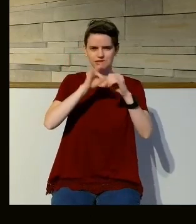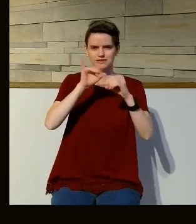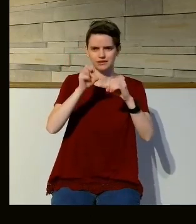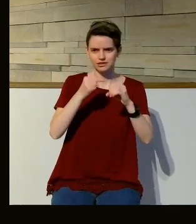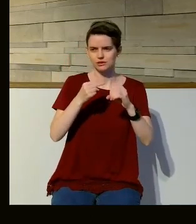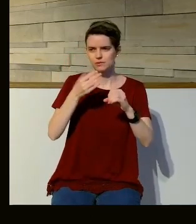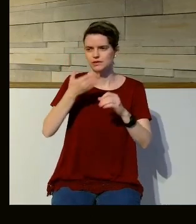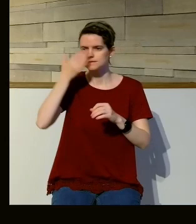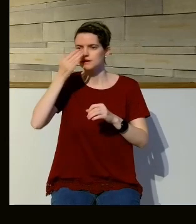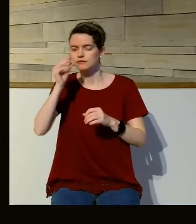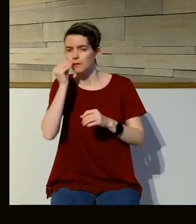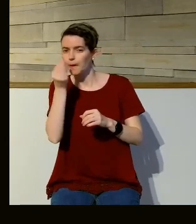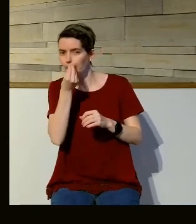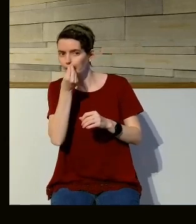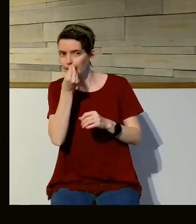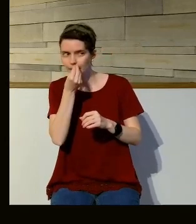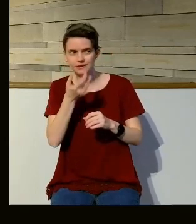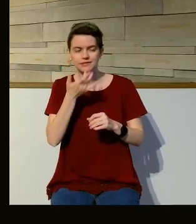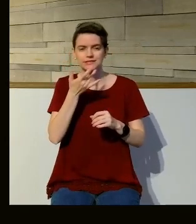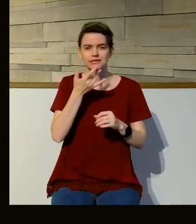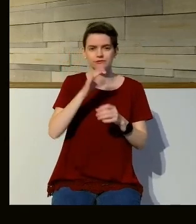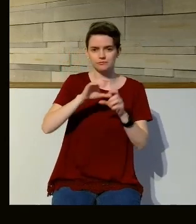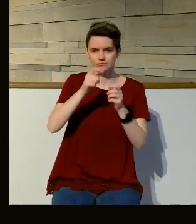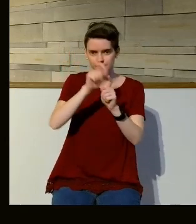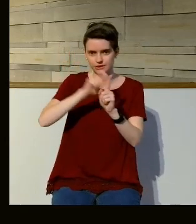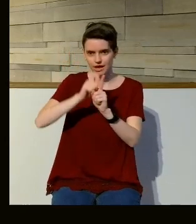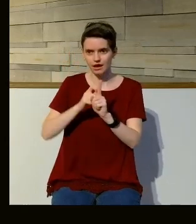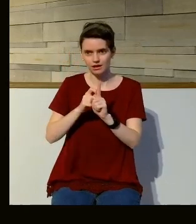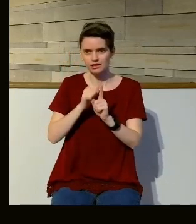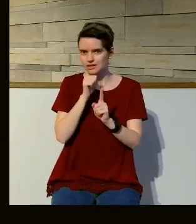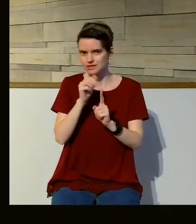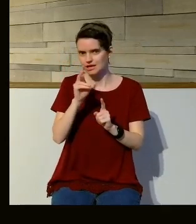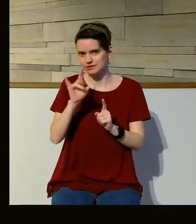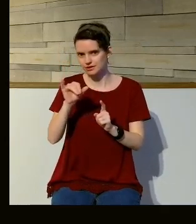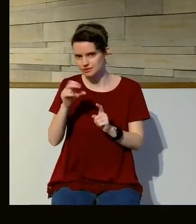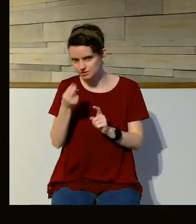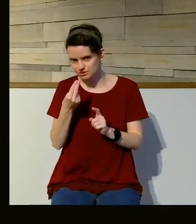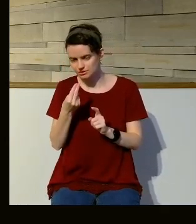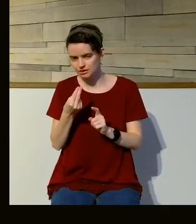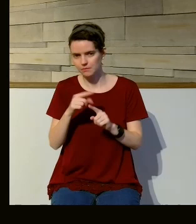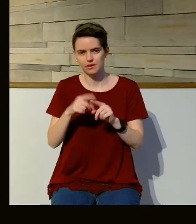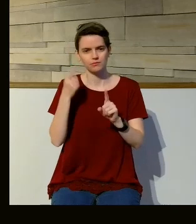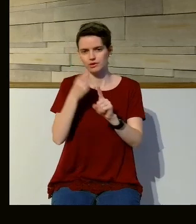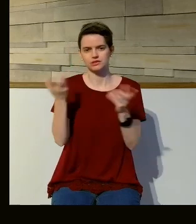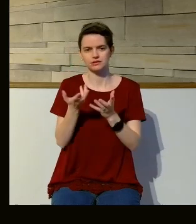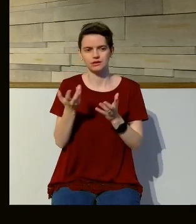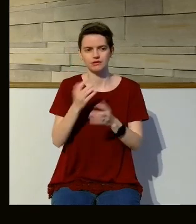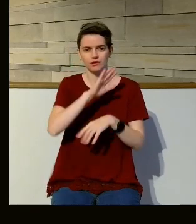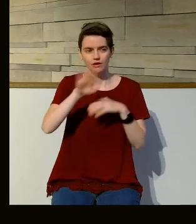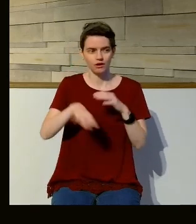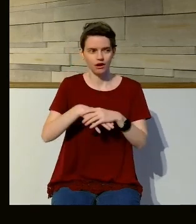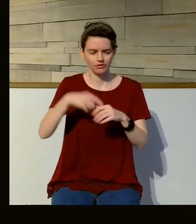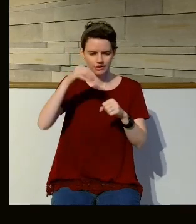a rose or the taste of a banana, which is in my mind, is not 7 inches long. And I can go through many more examples, but the point is simple. If all the